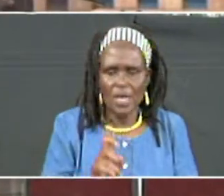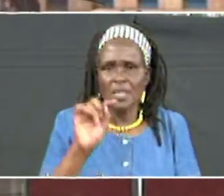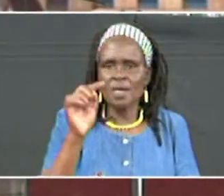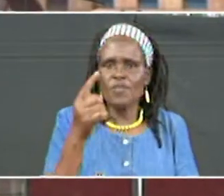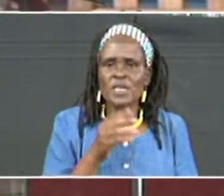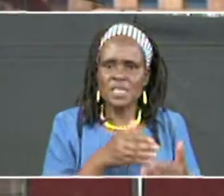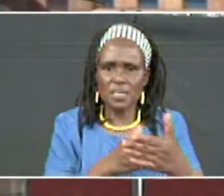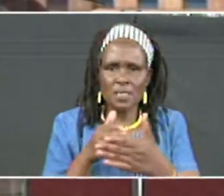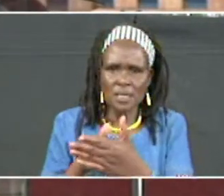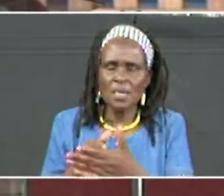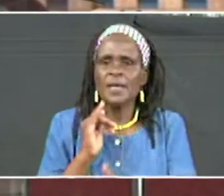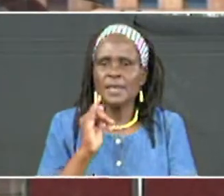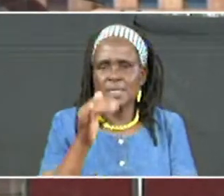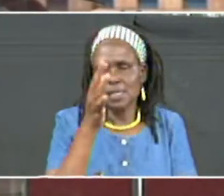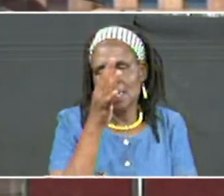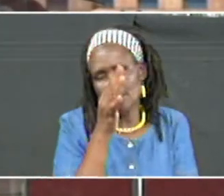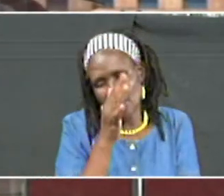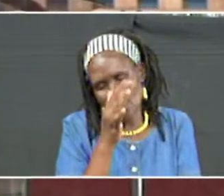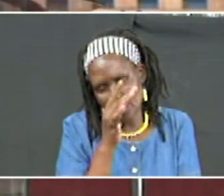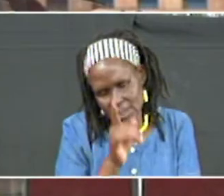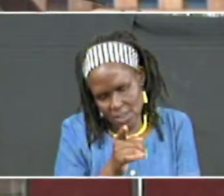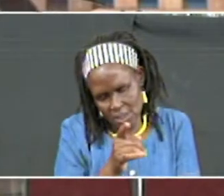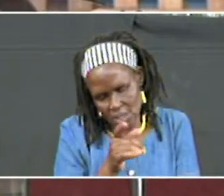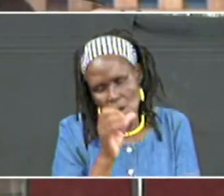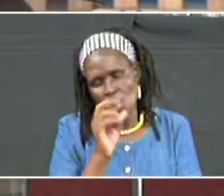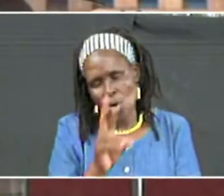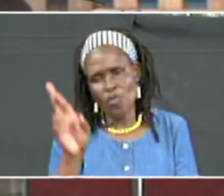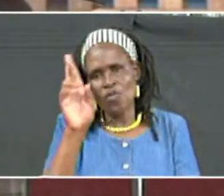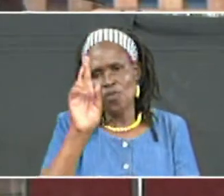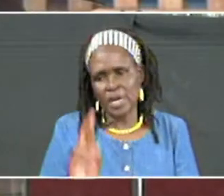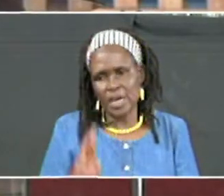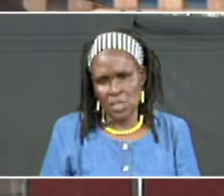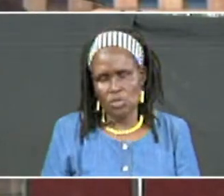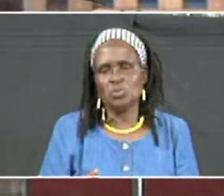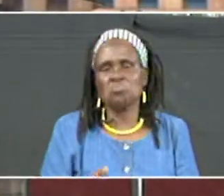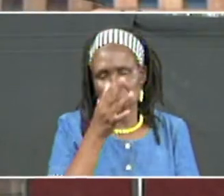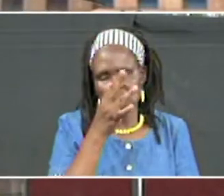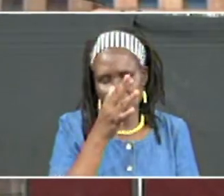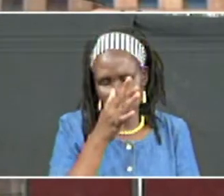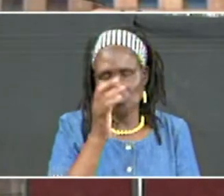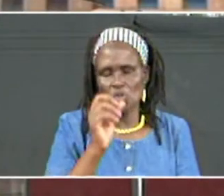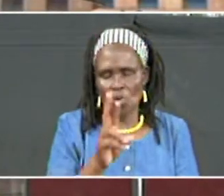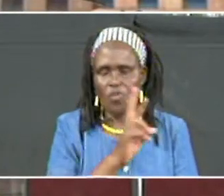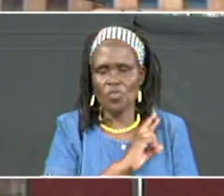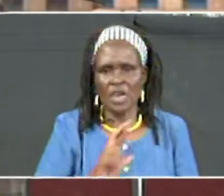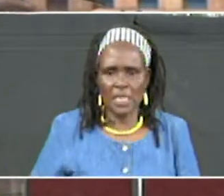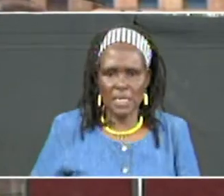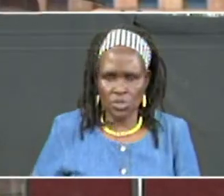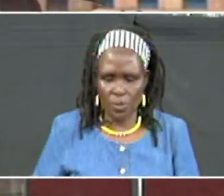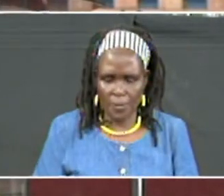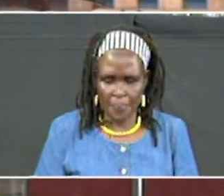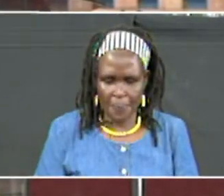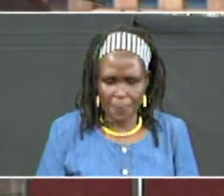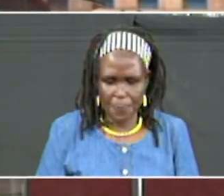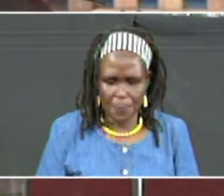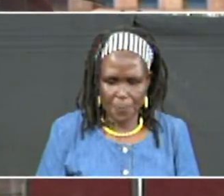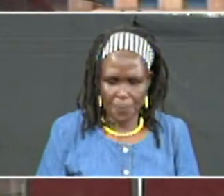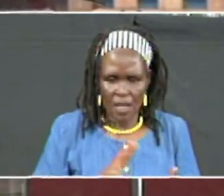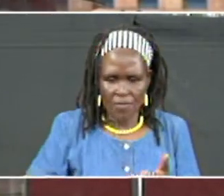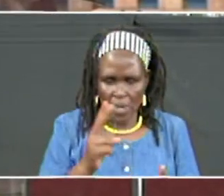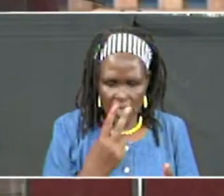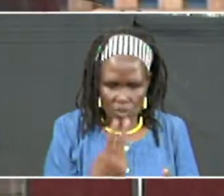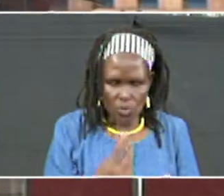is hypocrisy of religion. Hypocrisy of religion. Verse 1 and 2 says